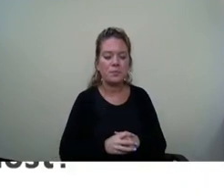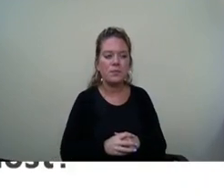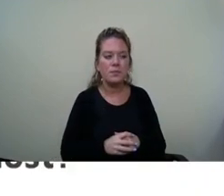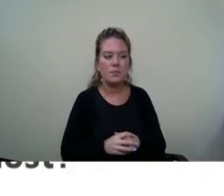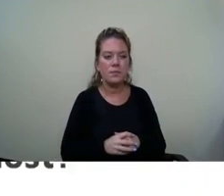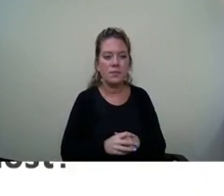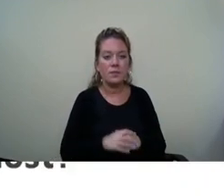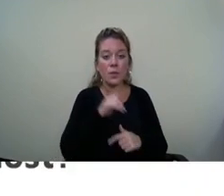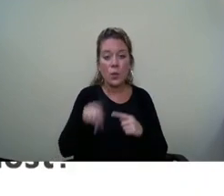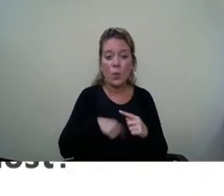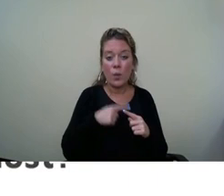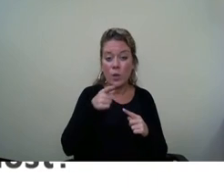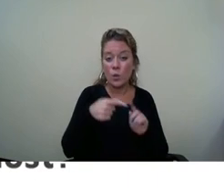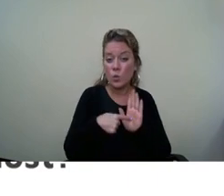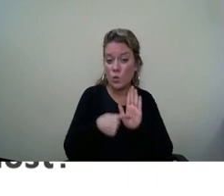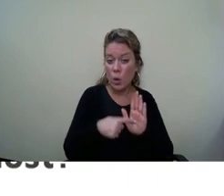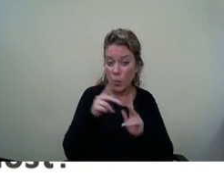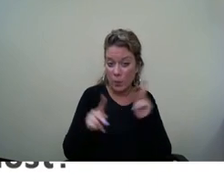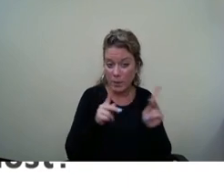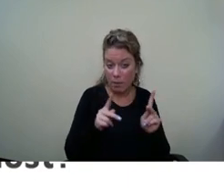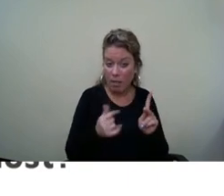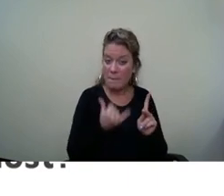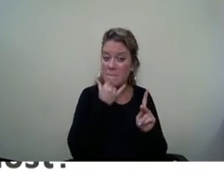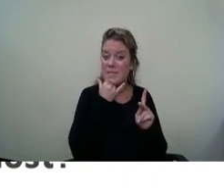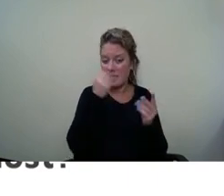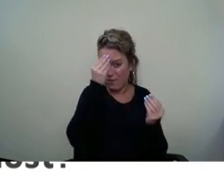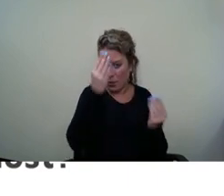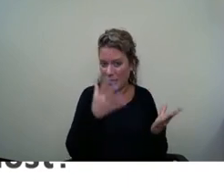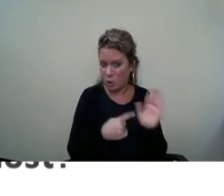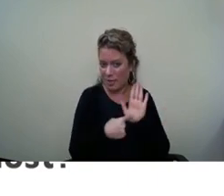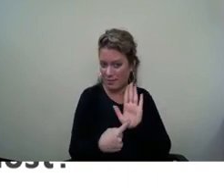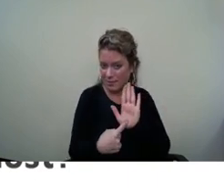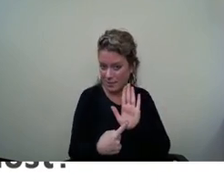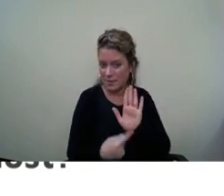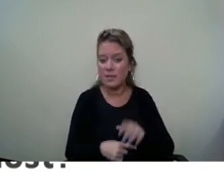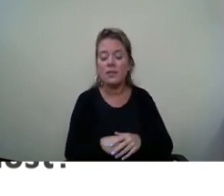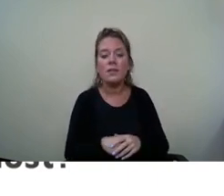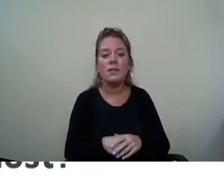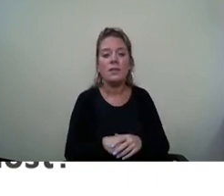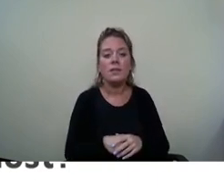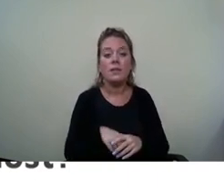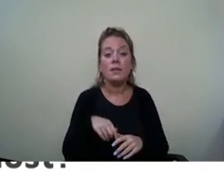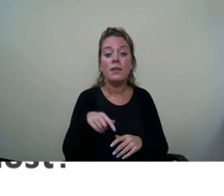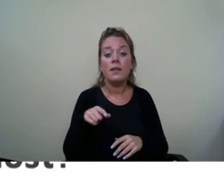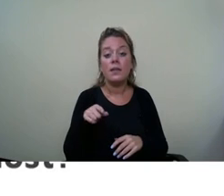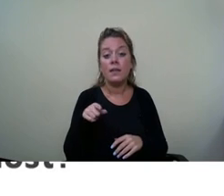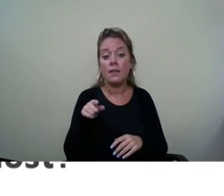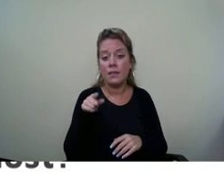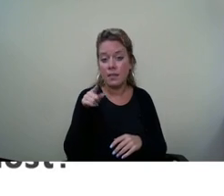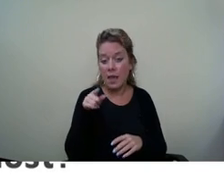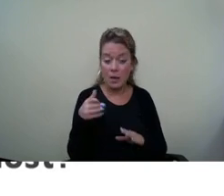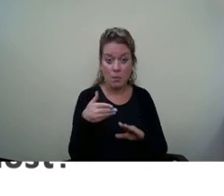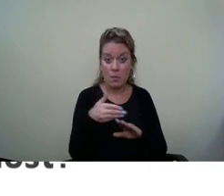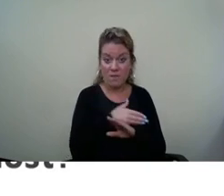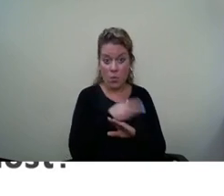Basically, when you showed people misinformation, and they originally, before seeing any of